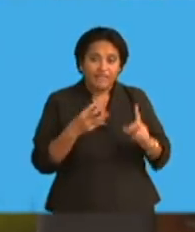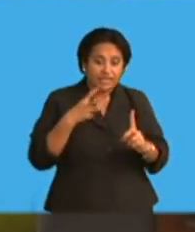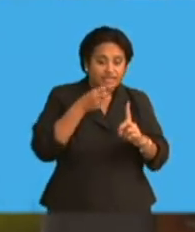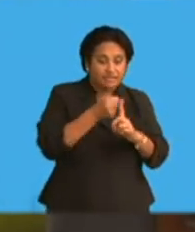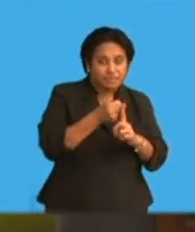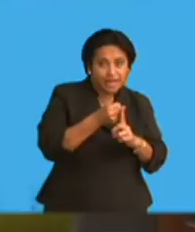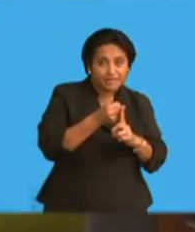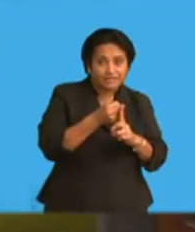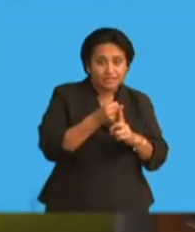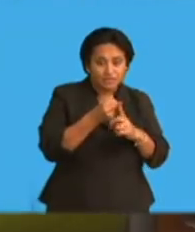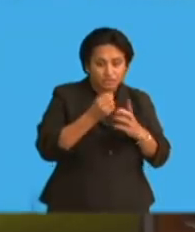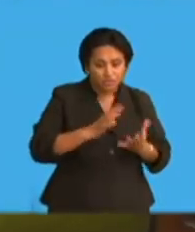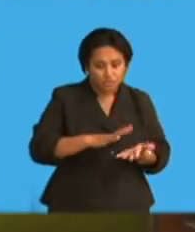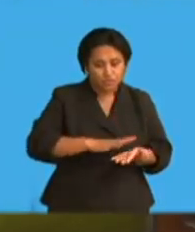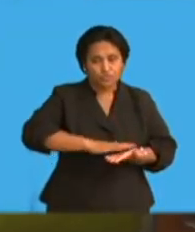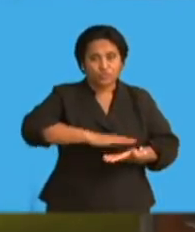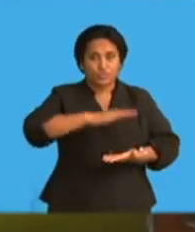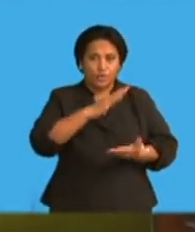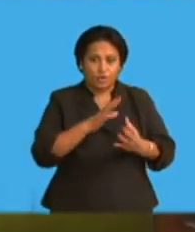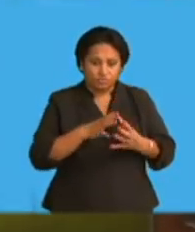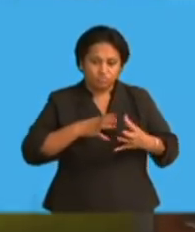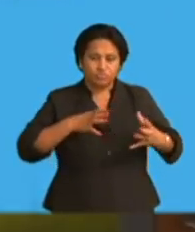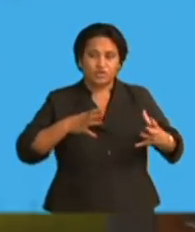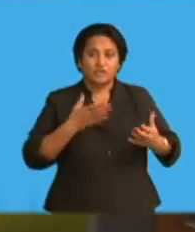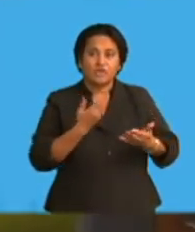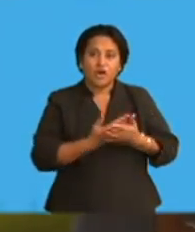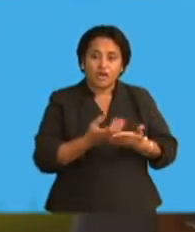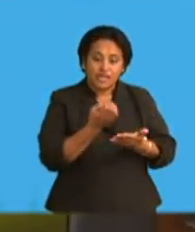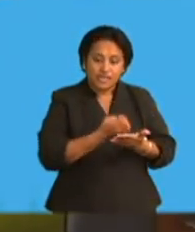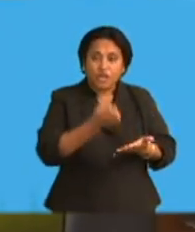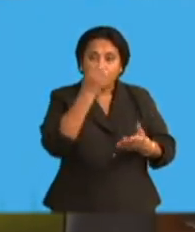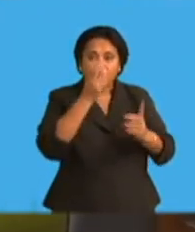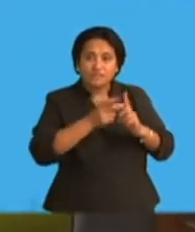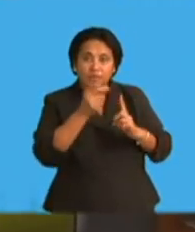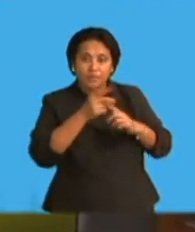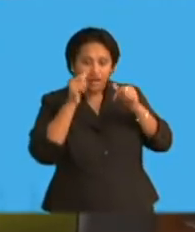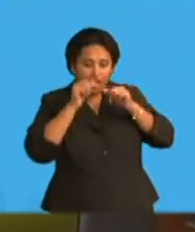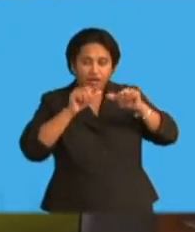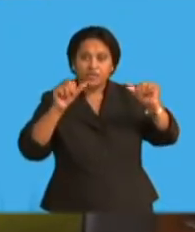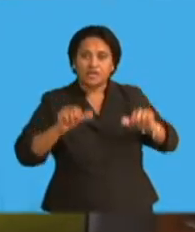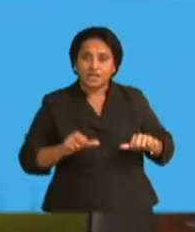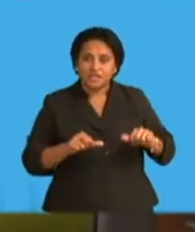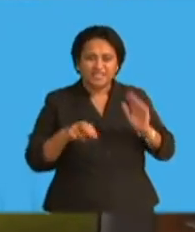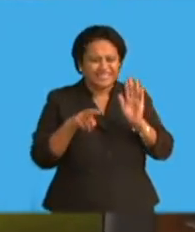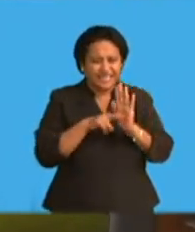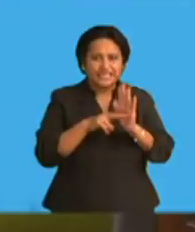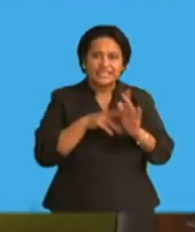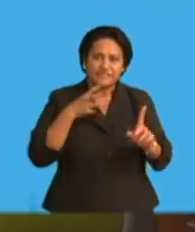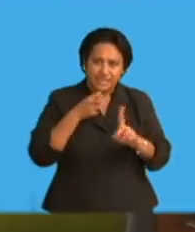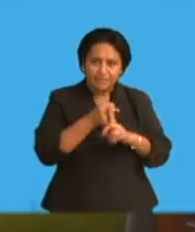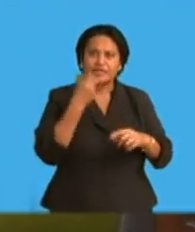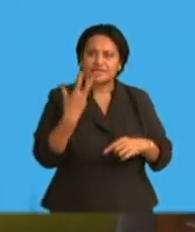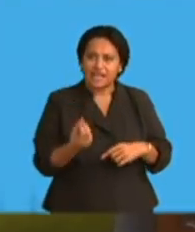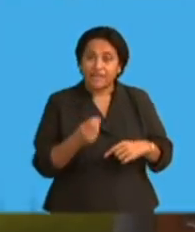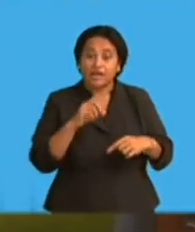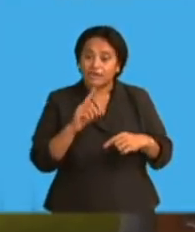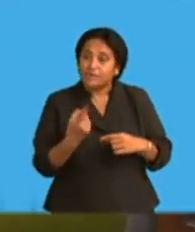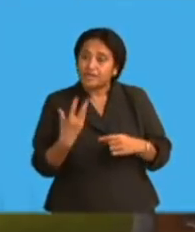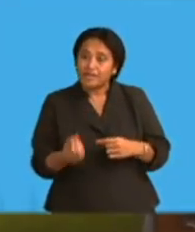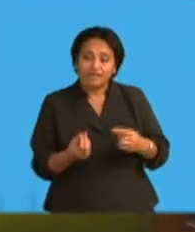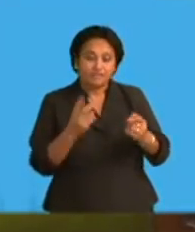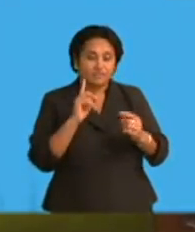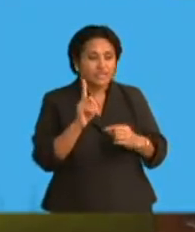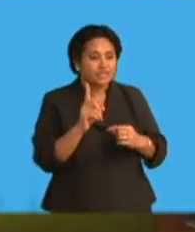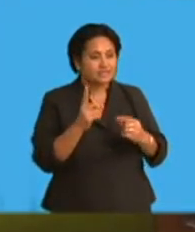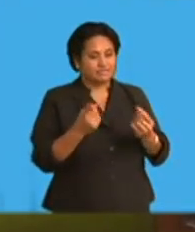as an economy, economic development, agriculture, the negative impacts of that, but there's also economic opportunities within that.